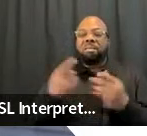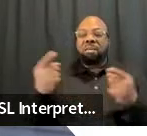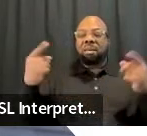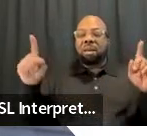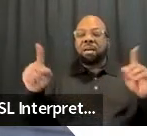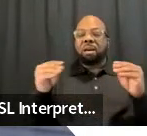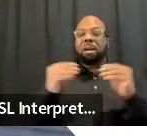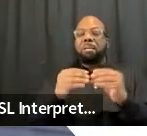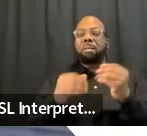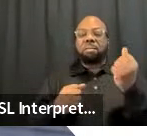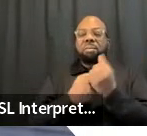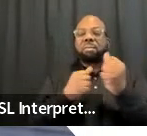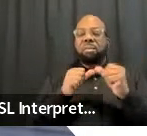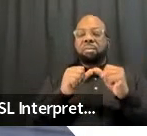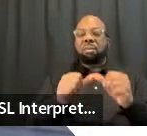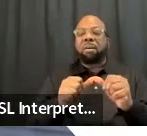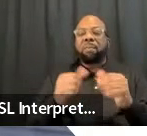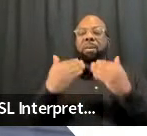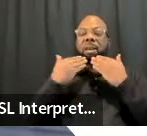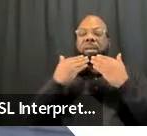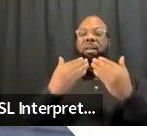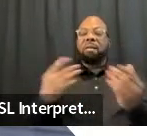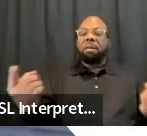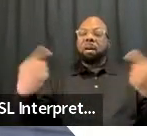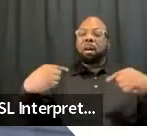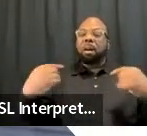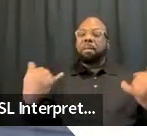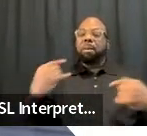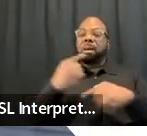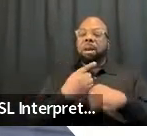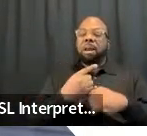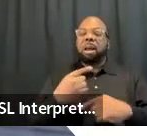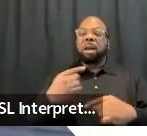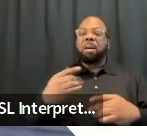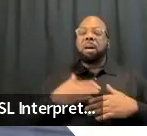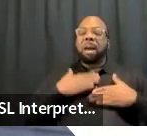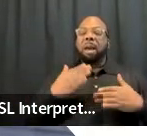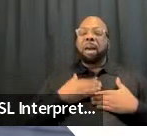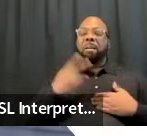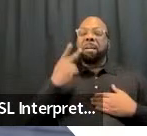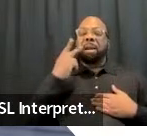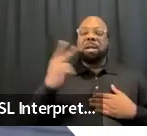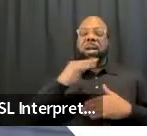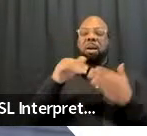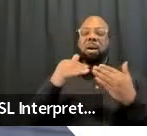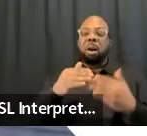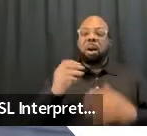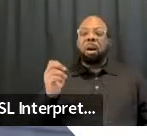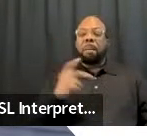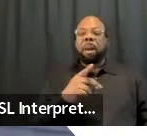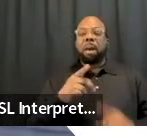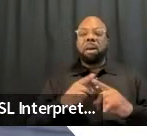sustainable. So thank you for being here tonight. We are heartened to see you all here. And with that, back to you, Lara.